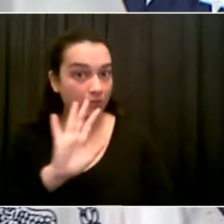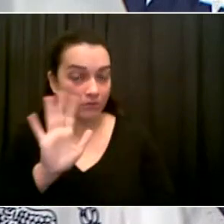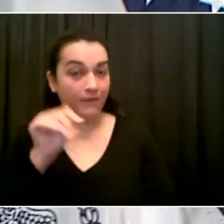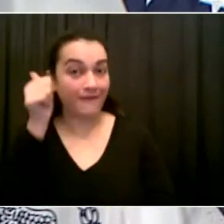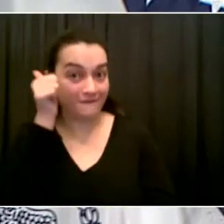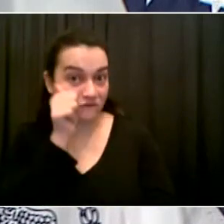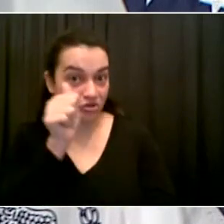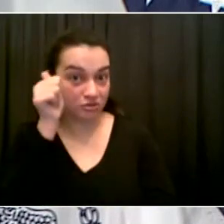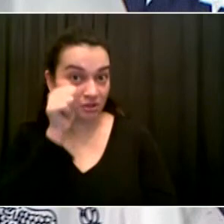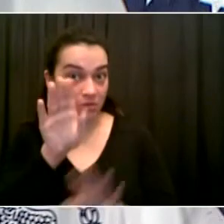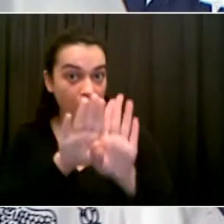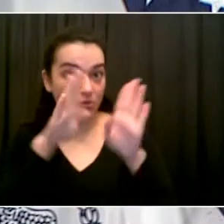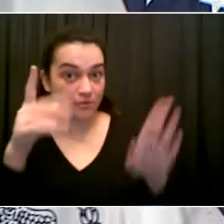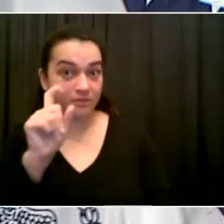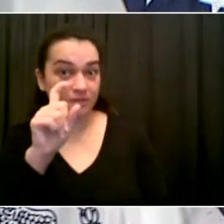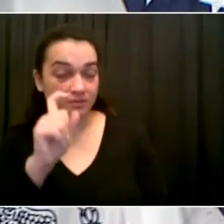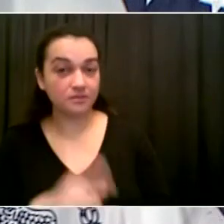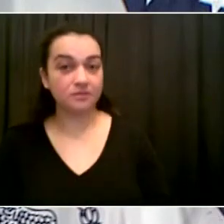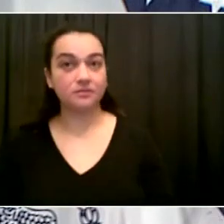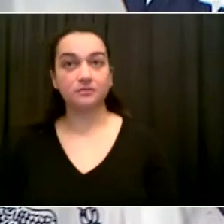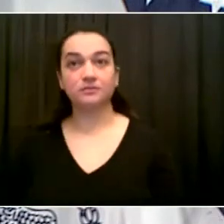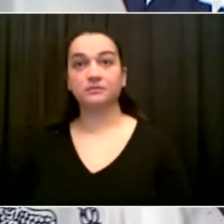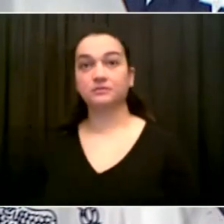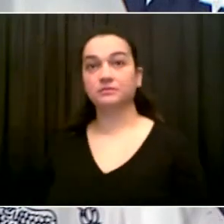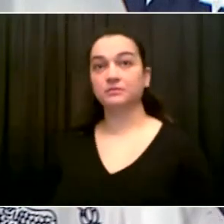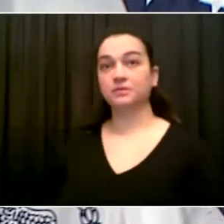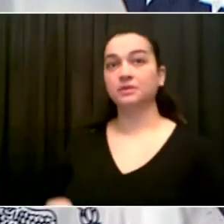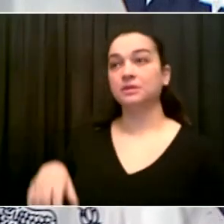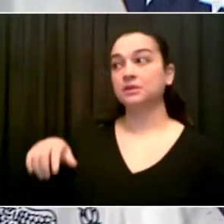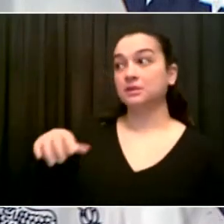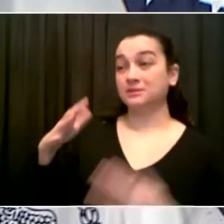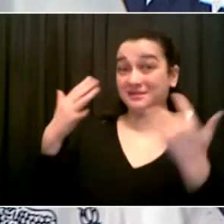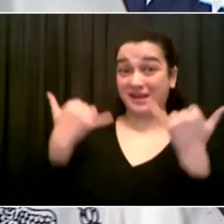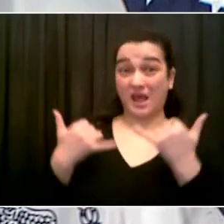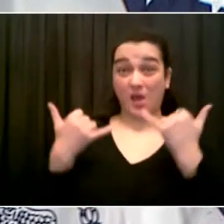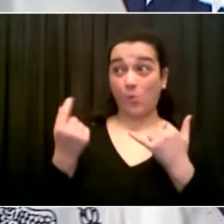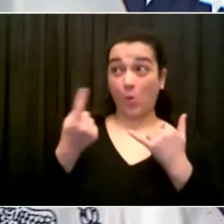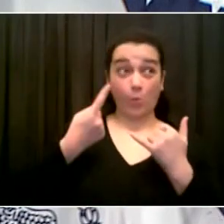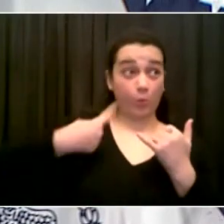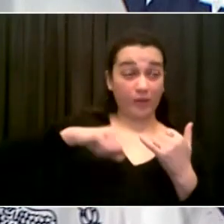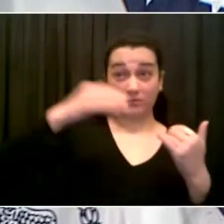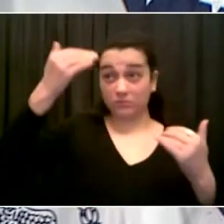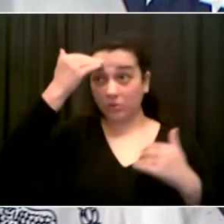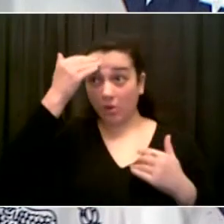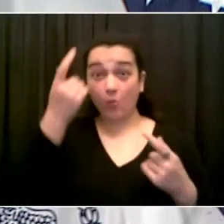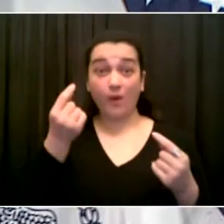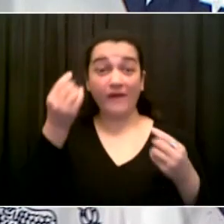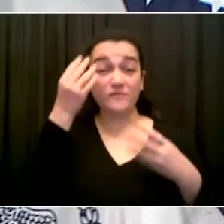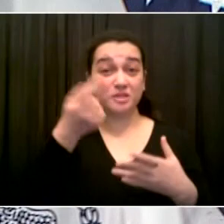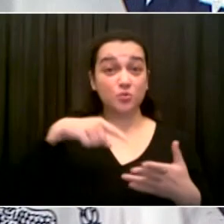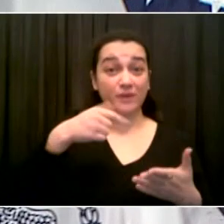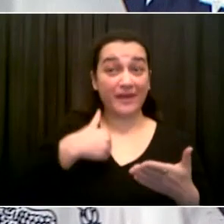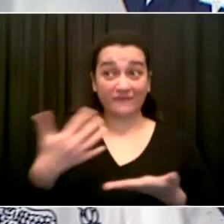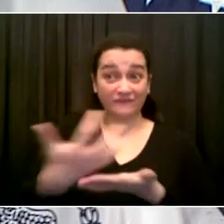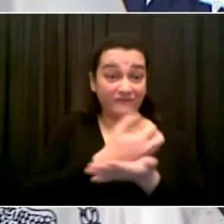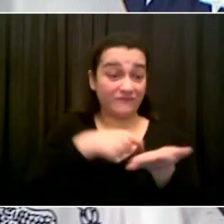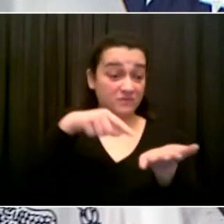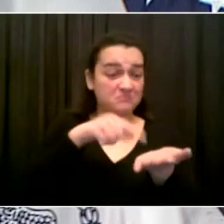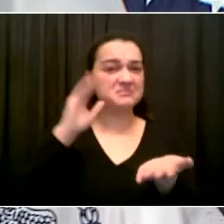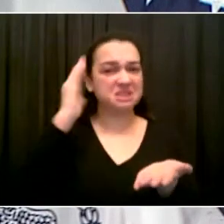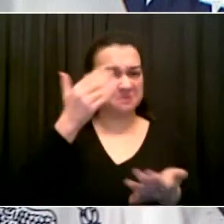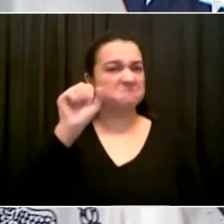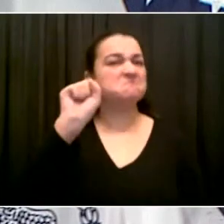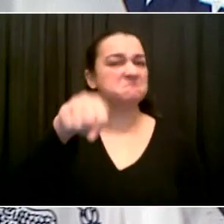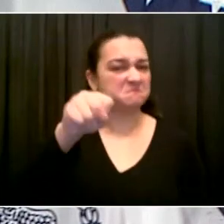been humbled by COVID that there's things we don't know and things that change beyond anyone's expectation. But I feel very